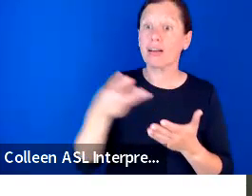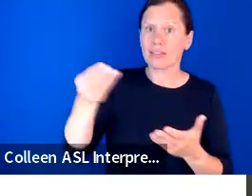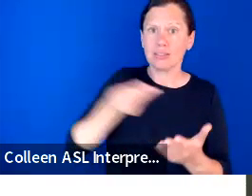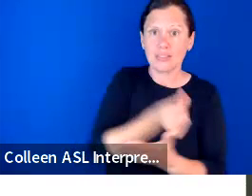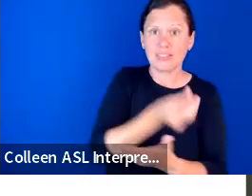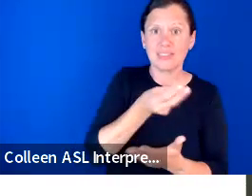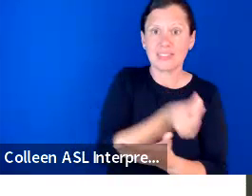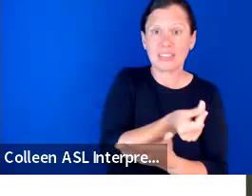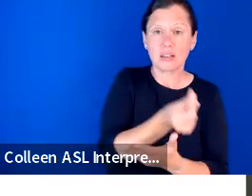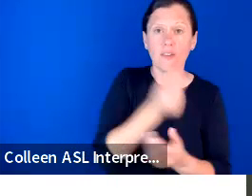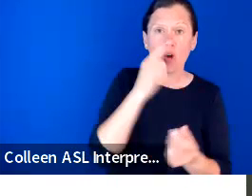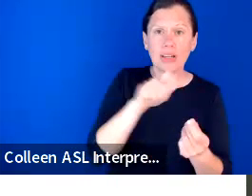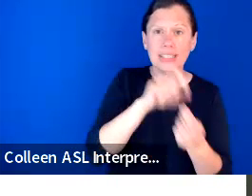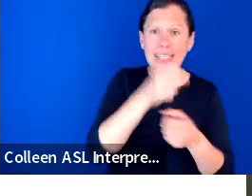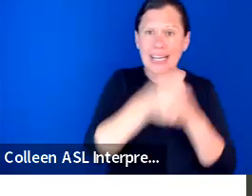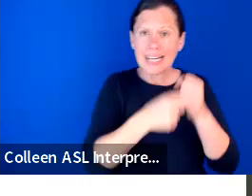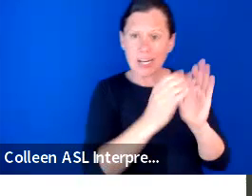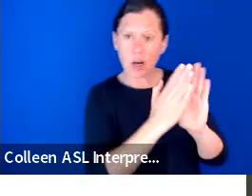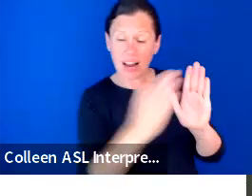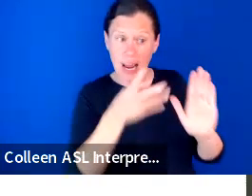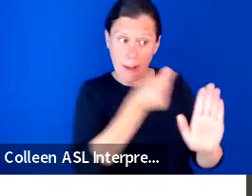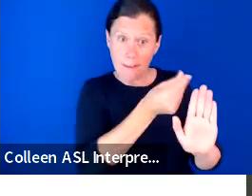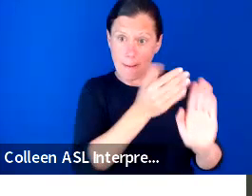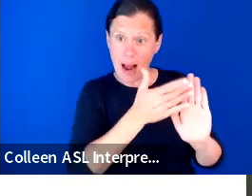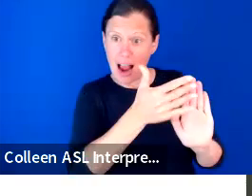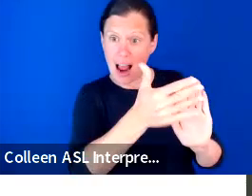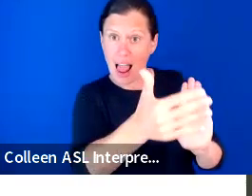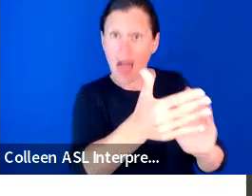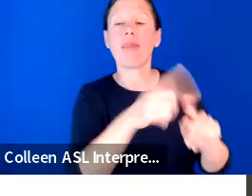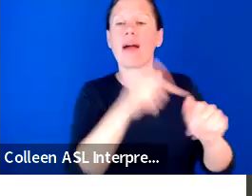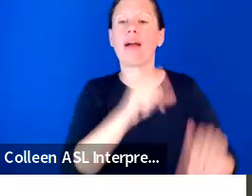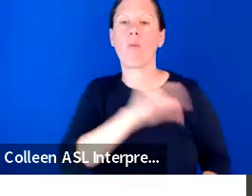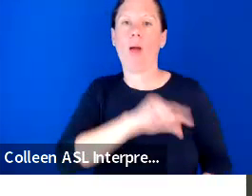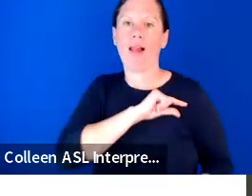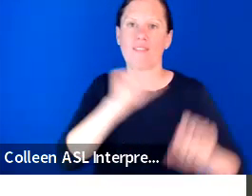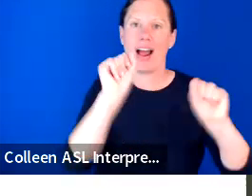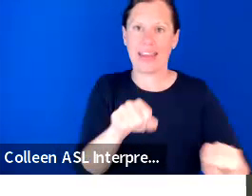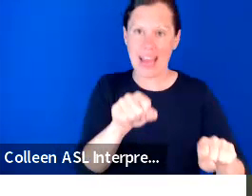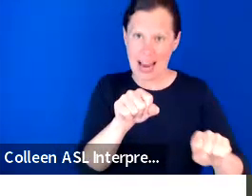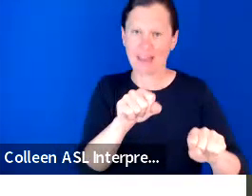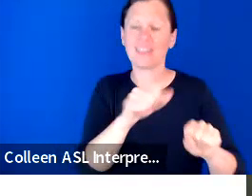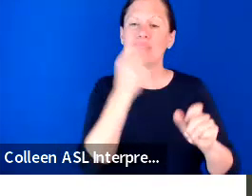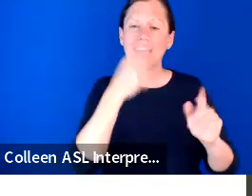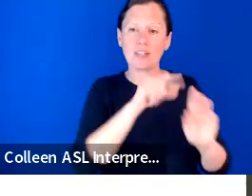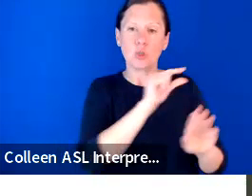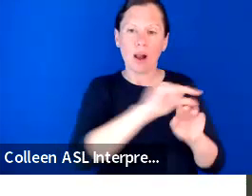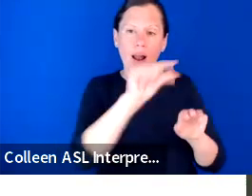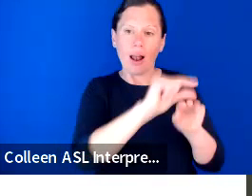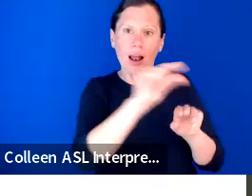benefits. It's self-funded from worker contributions, which go into a dedicated trust fund used only for this